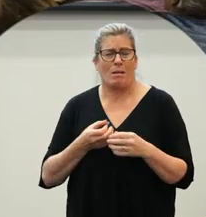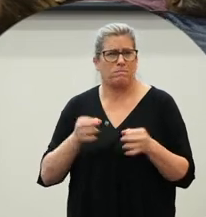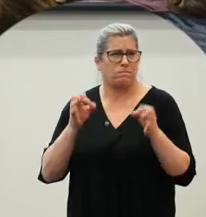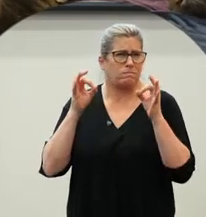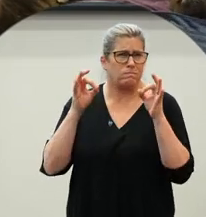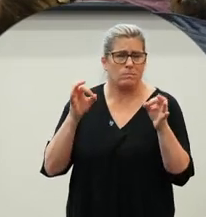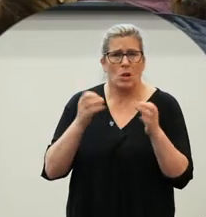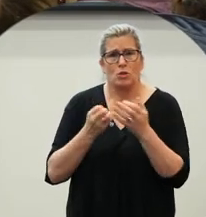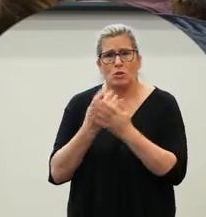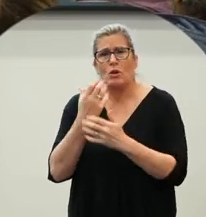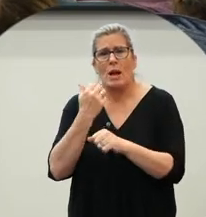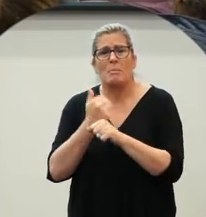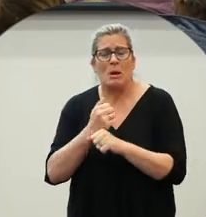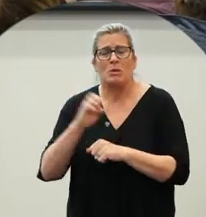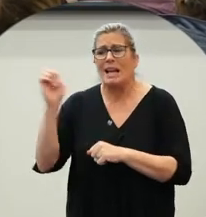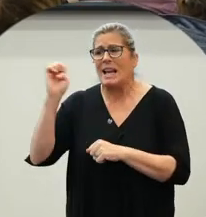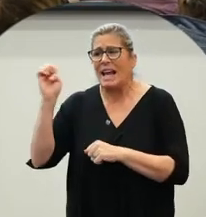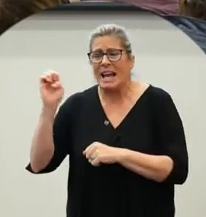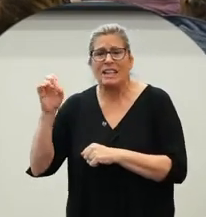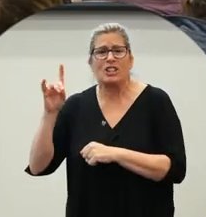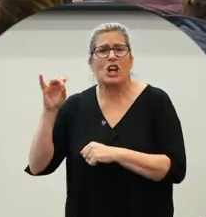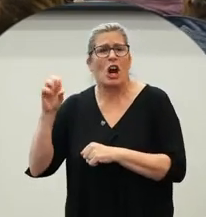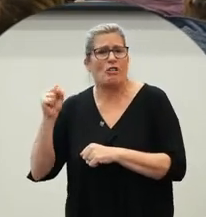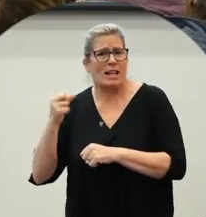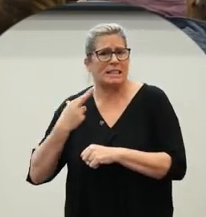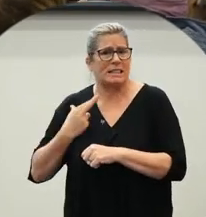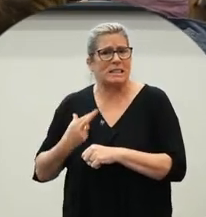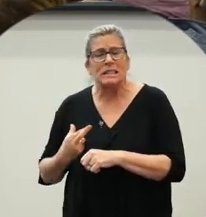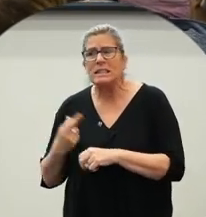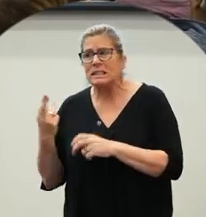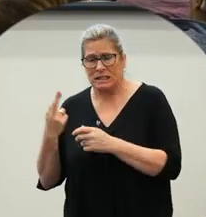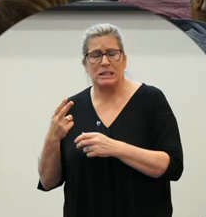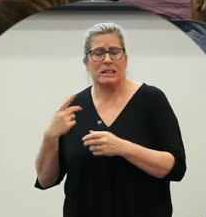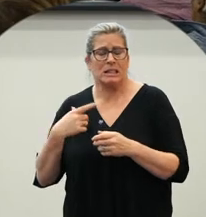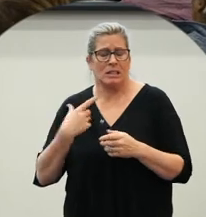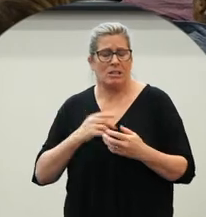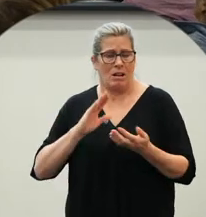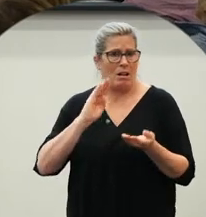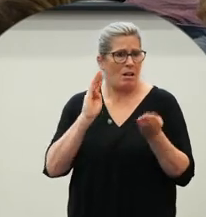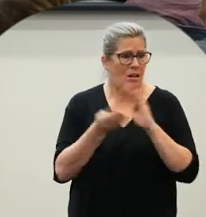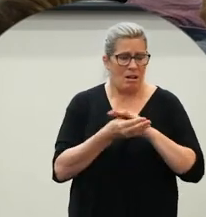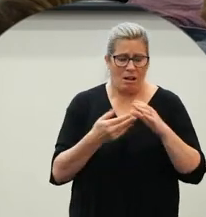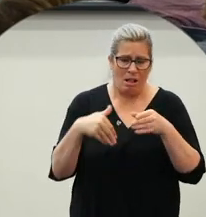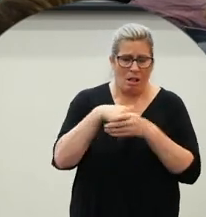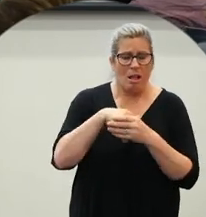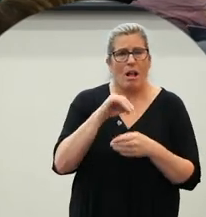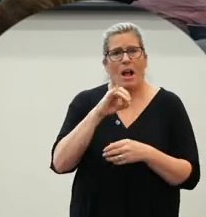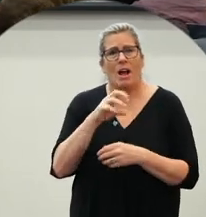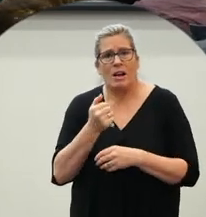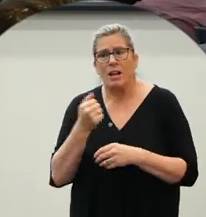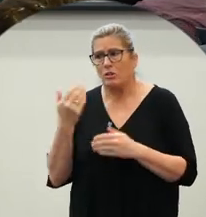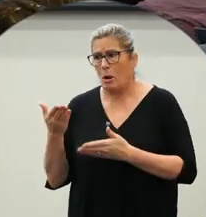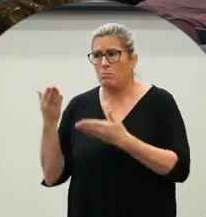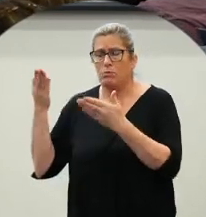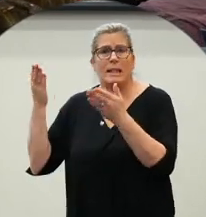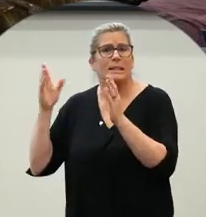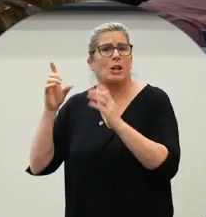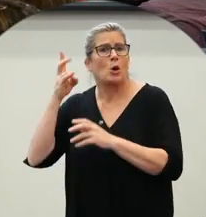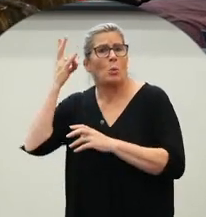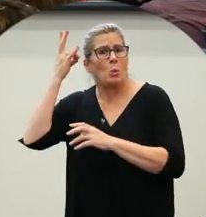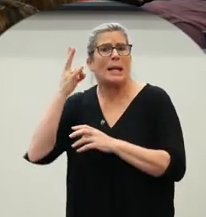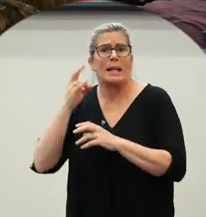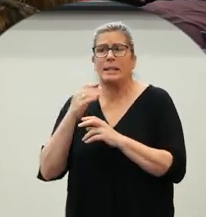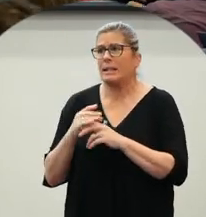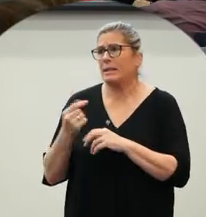of an English heiress who devoted her life to the IRA, growing up in a Chelsea townhouse and a Devon estate, presented to the Queen in Buckingham Palace in